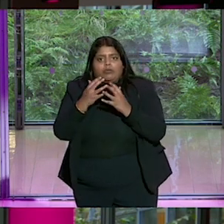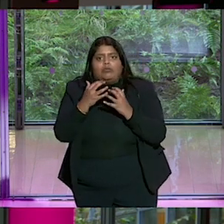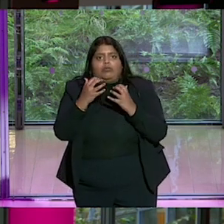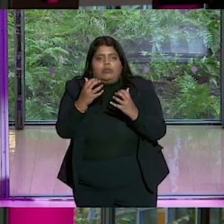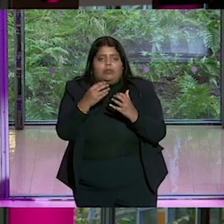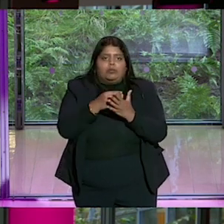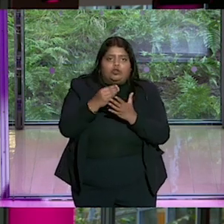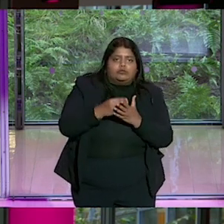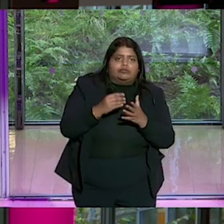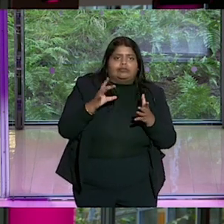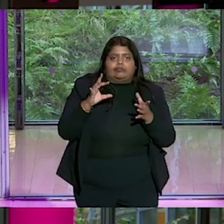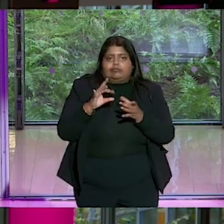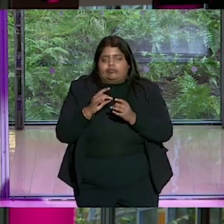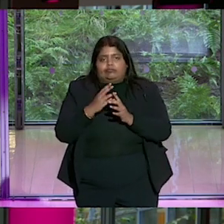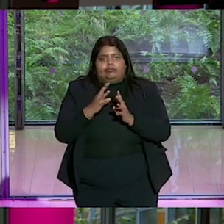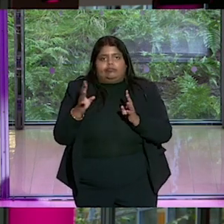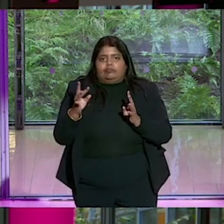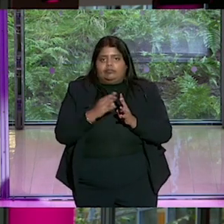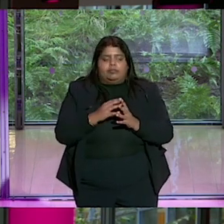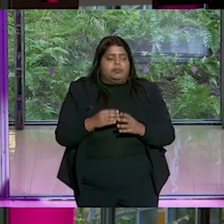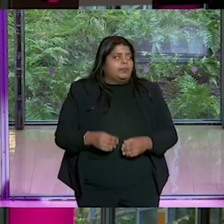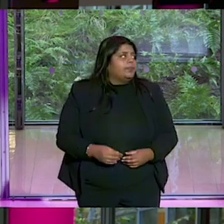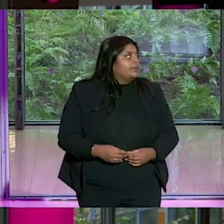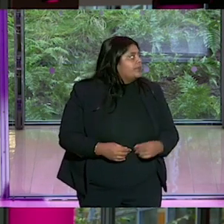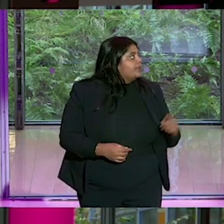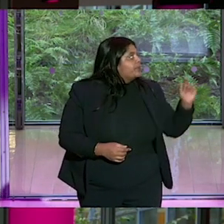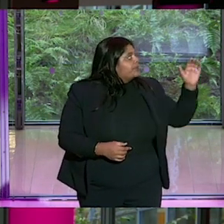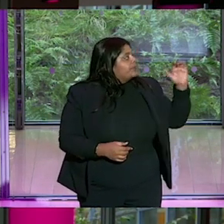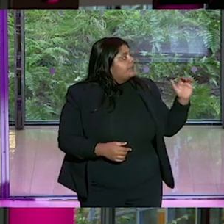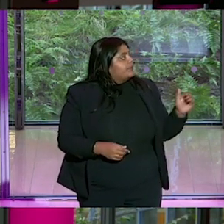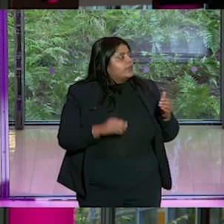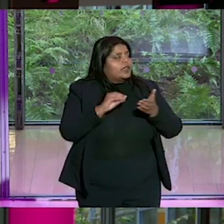Let's look at a case for our fundraising folks.